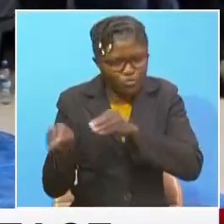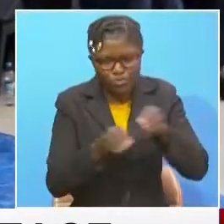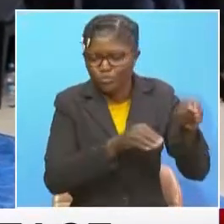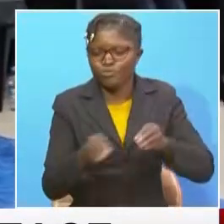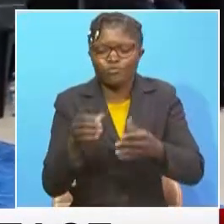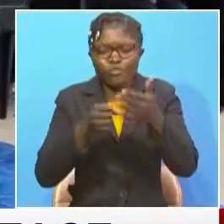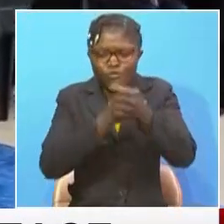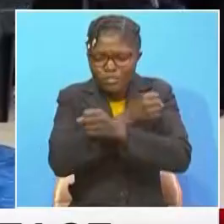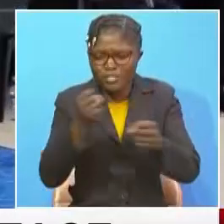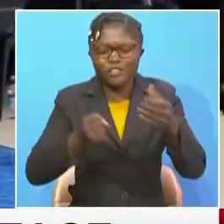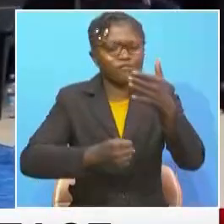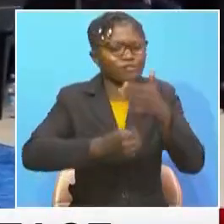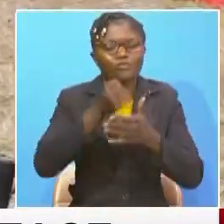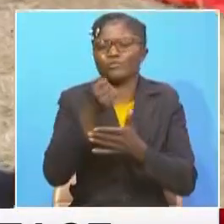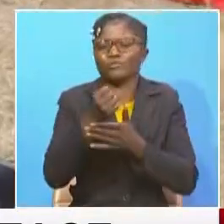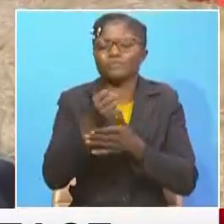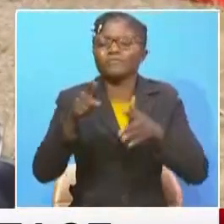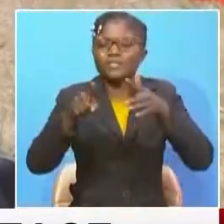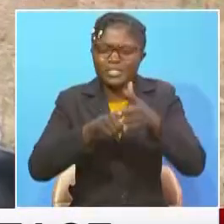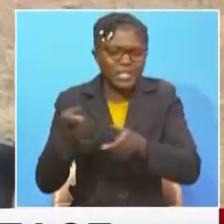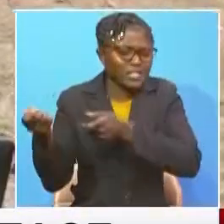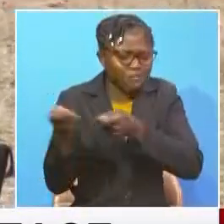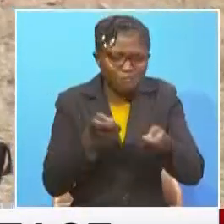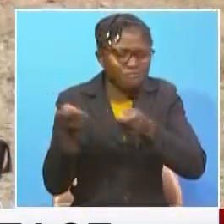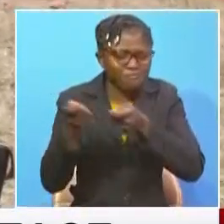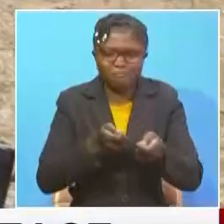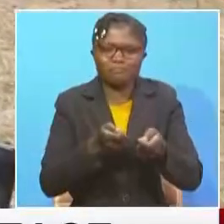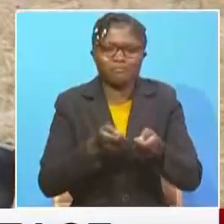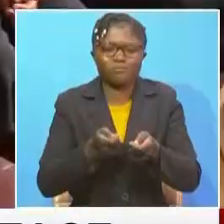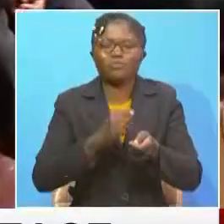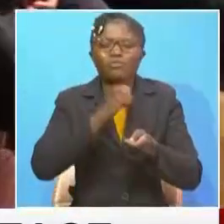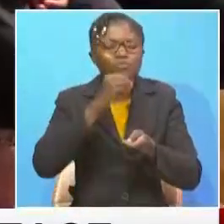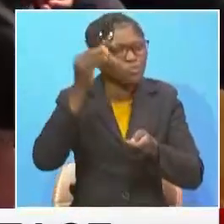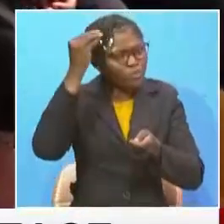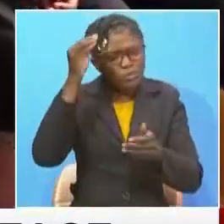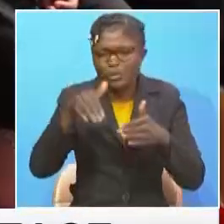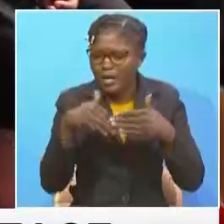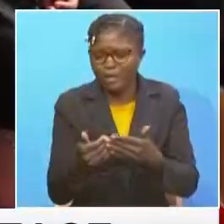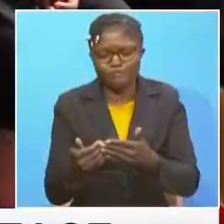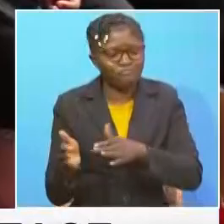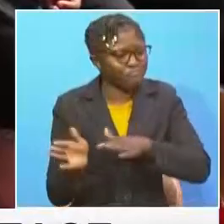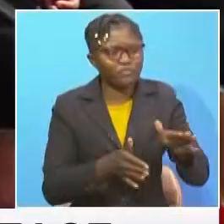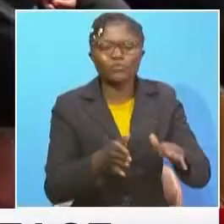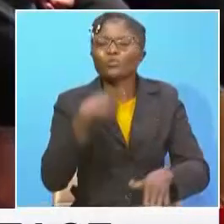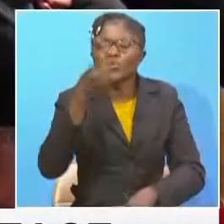souls and begin to drive the agenda, you may not know.